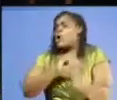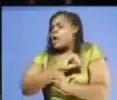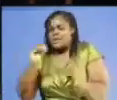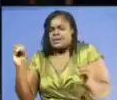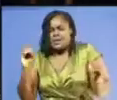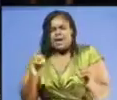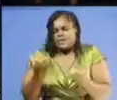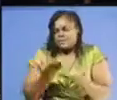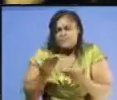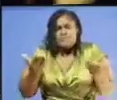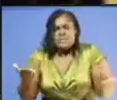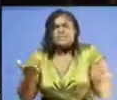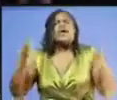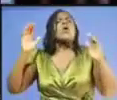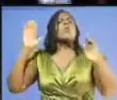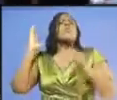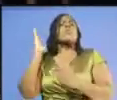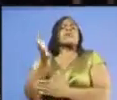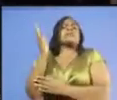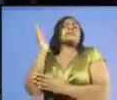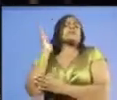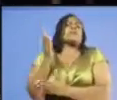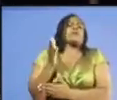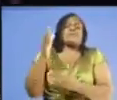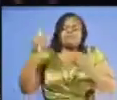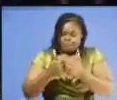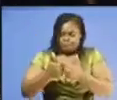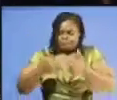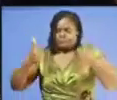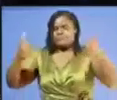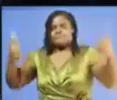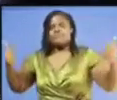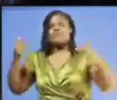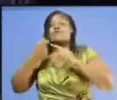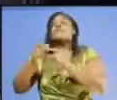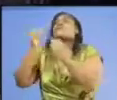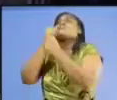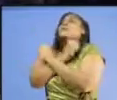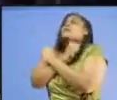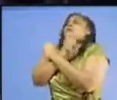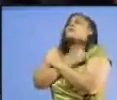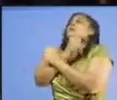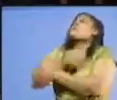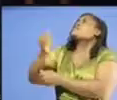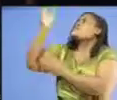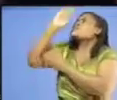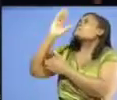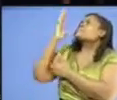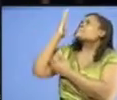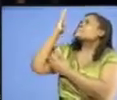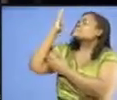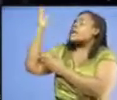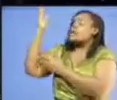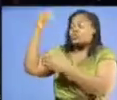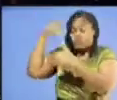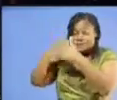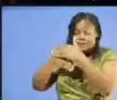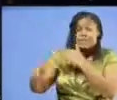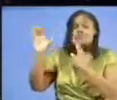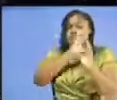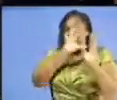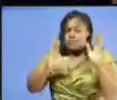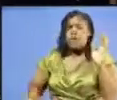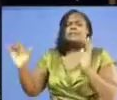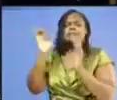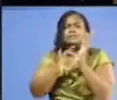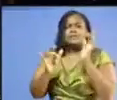other creature shall be able to separate us from the love of God, which is in Christ